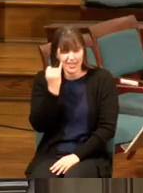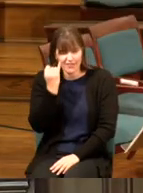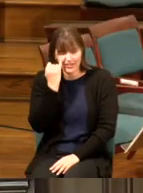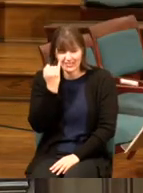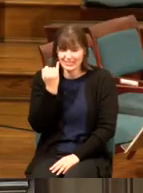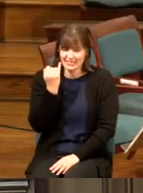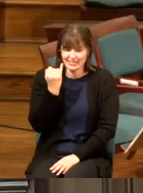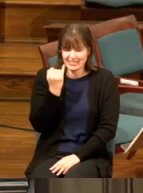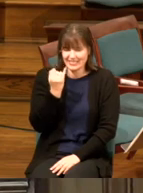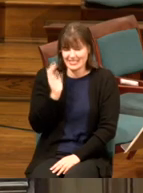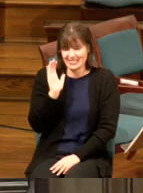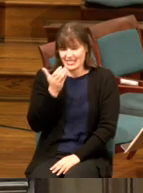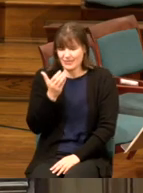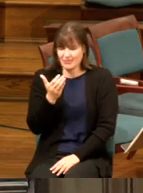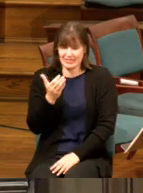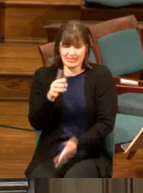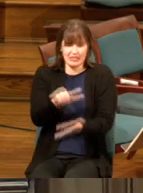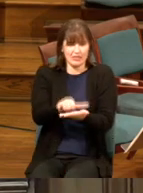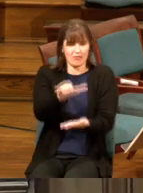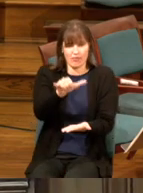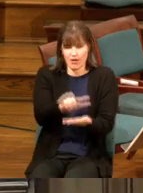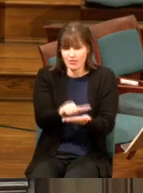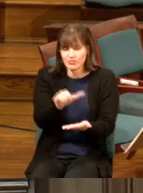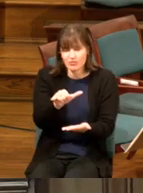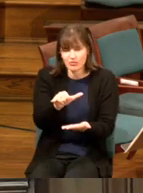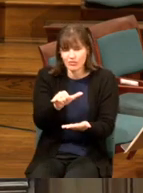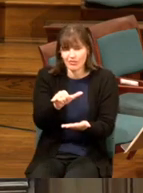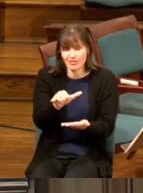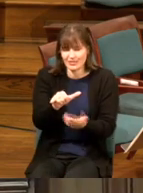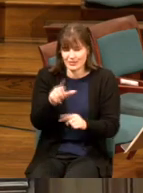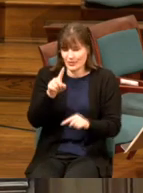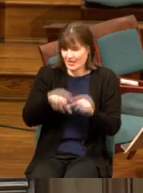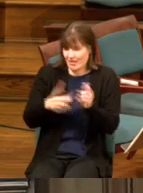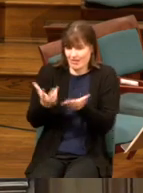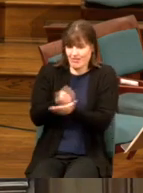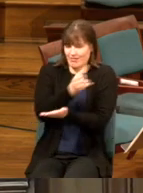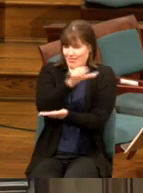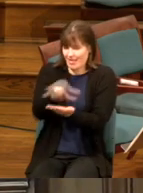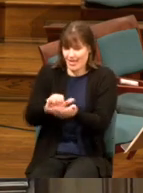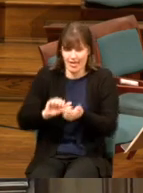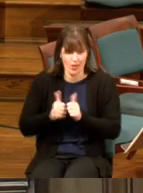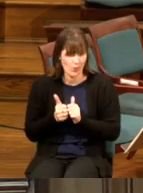seem so unfairly stacked against us?